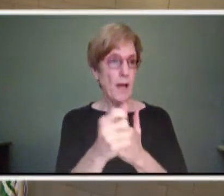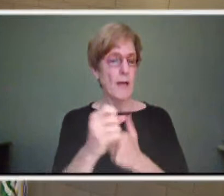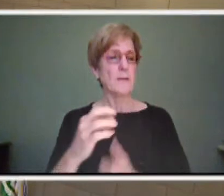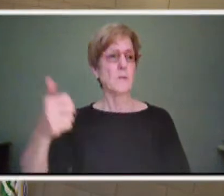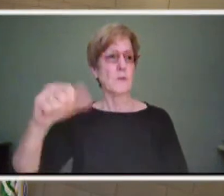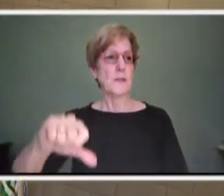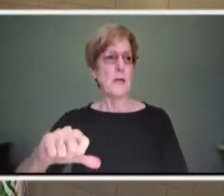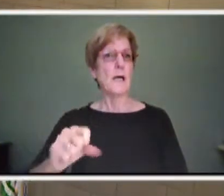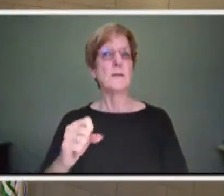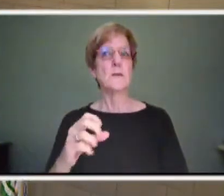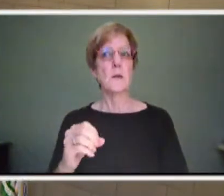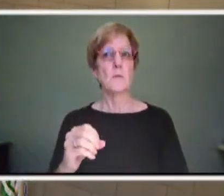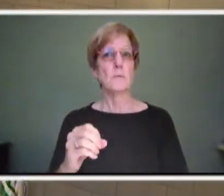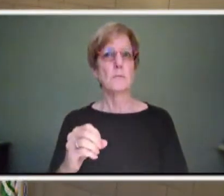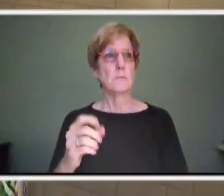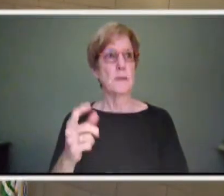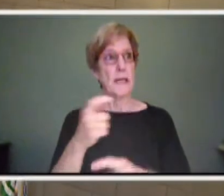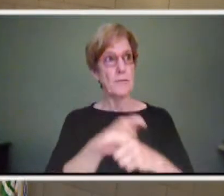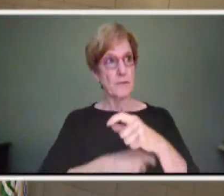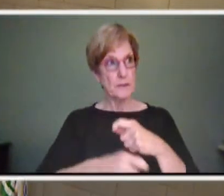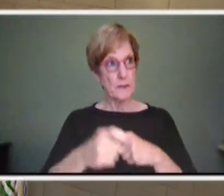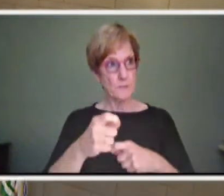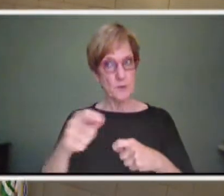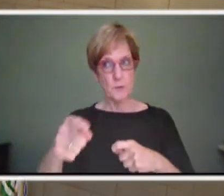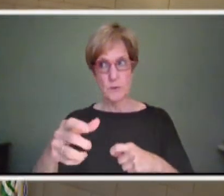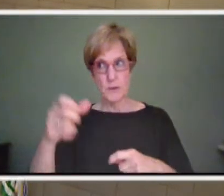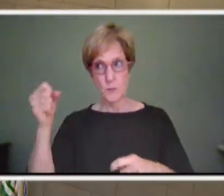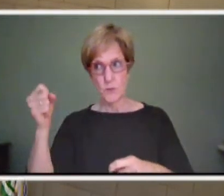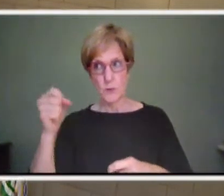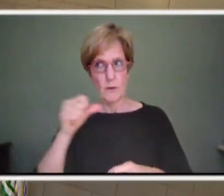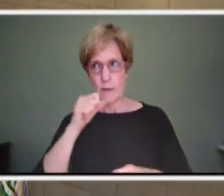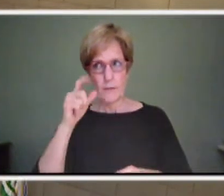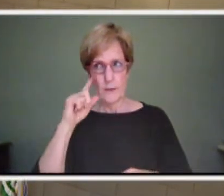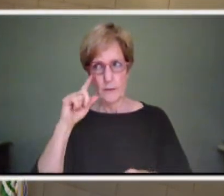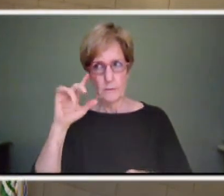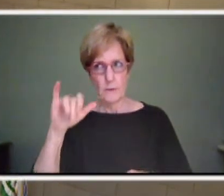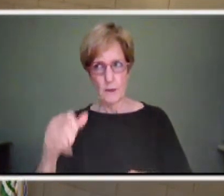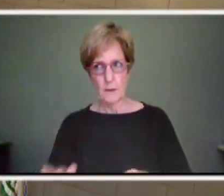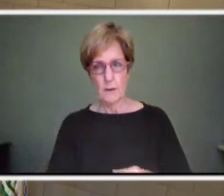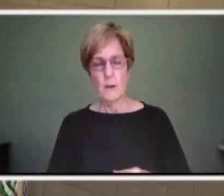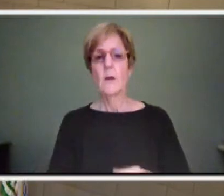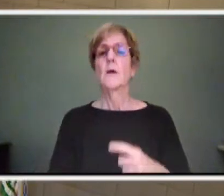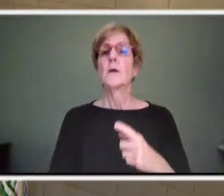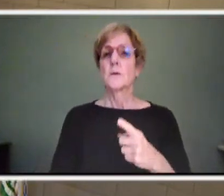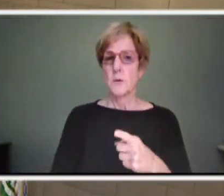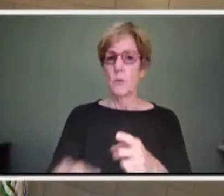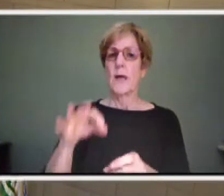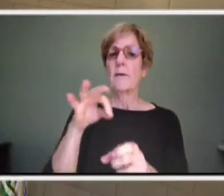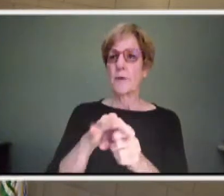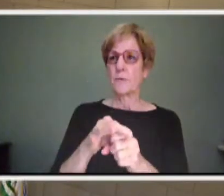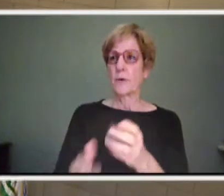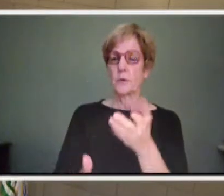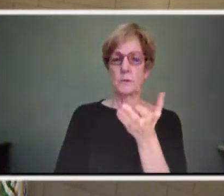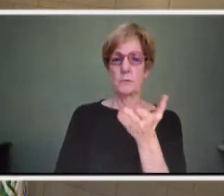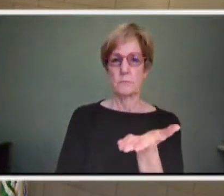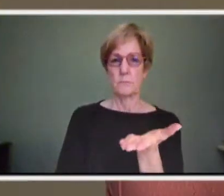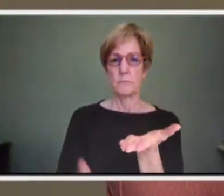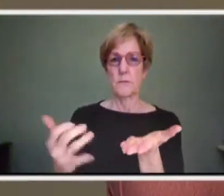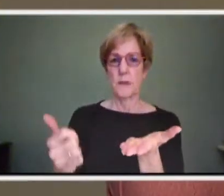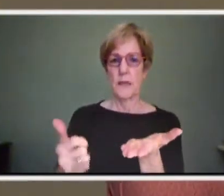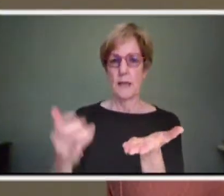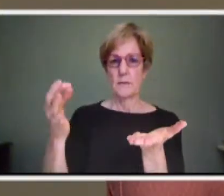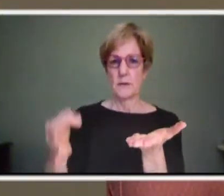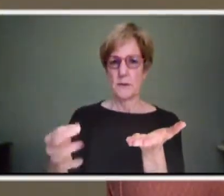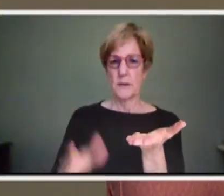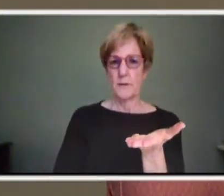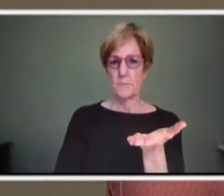the substitute motion is withdrawn, and I don't think that's going to happen. So we have a vote on the table. So we have to proceed with the